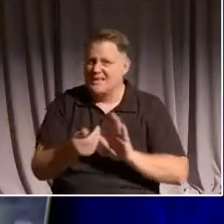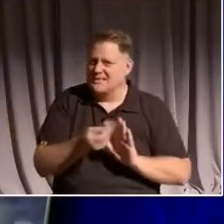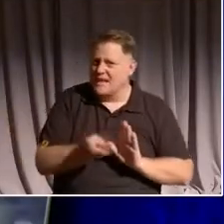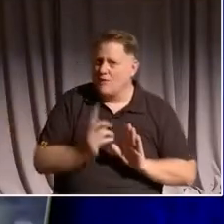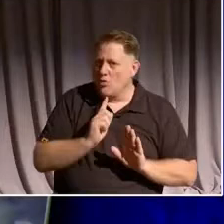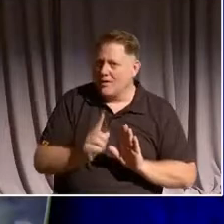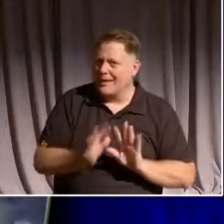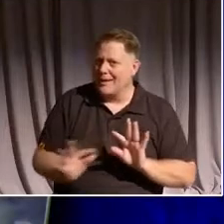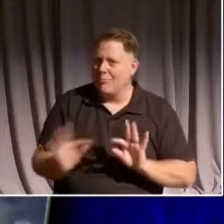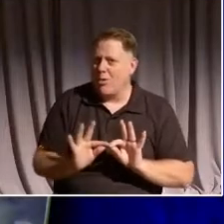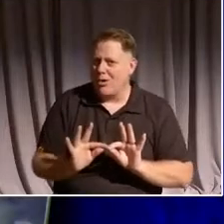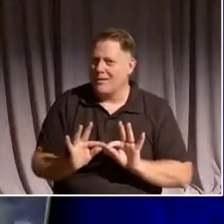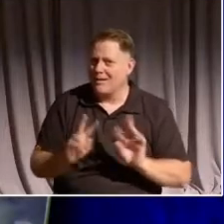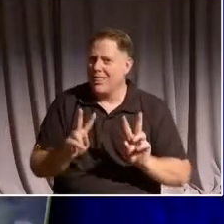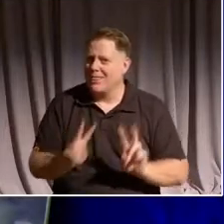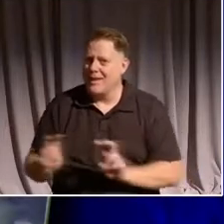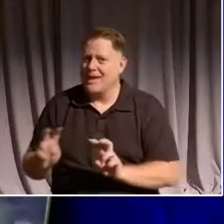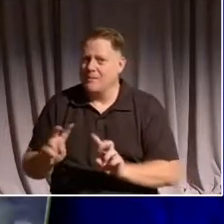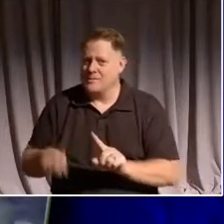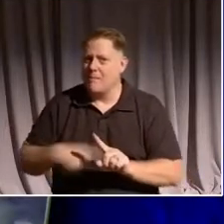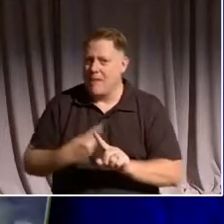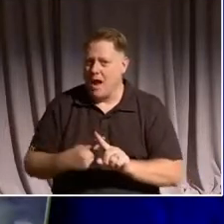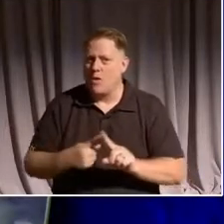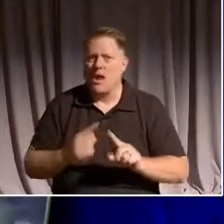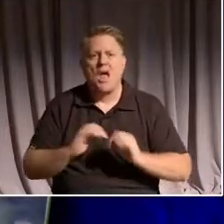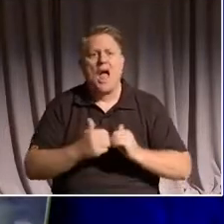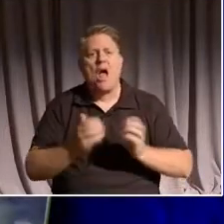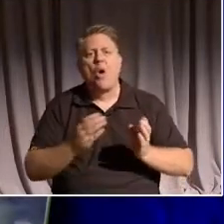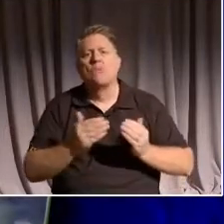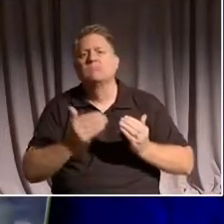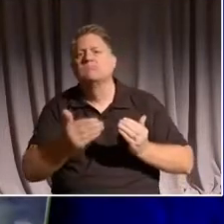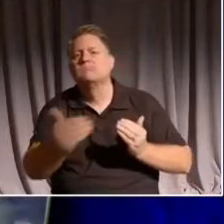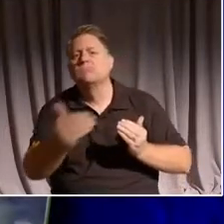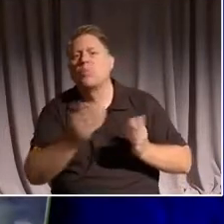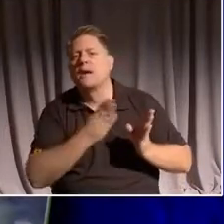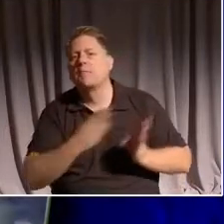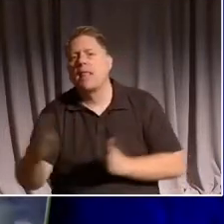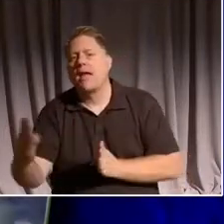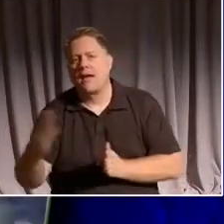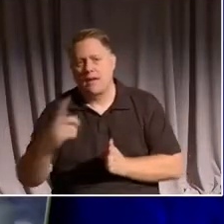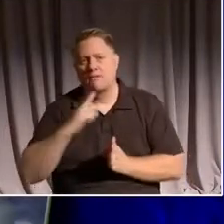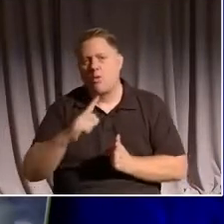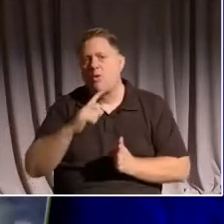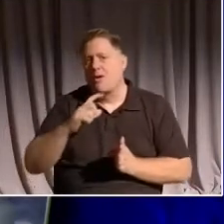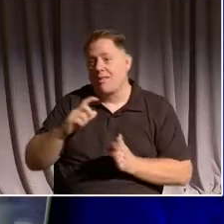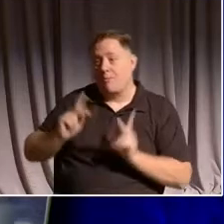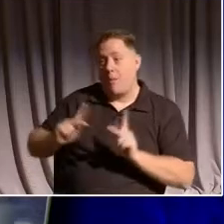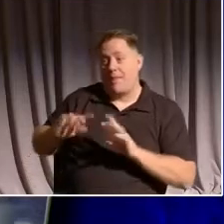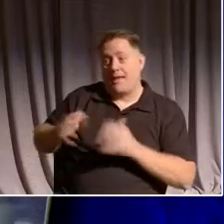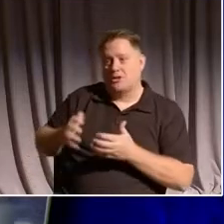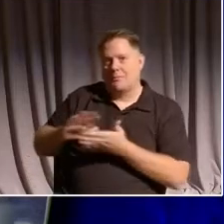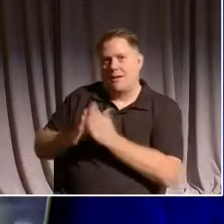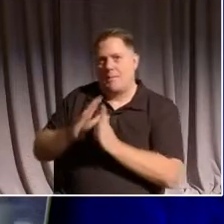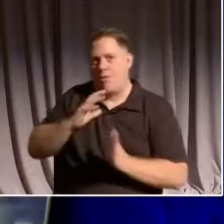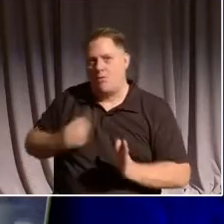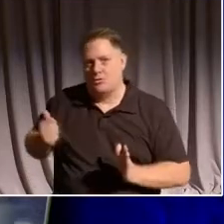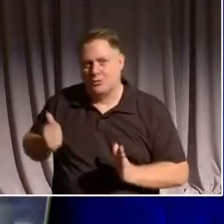really important themes emerging about how we plan for the aging of our population. We've heard about themes